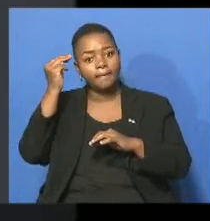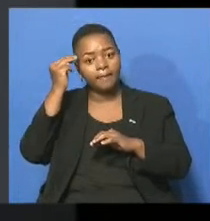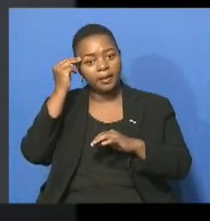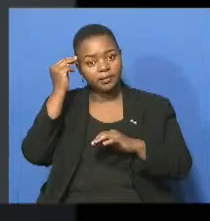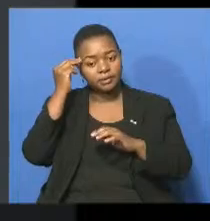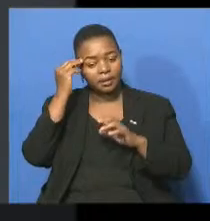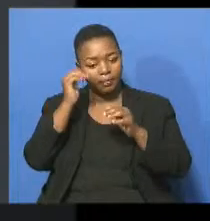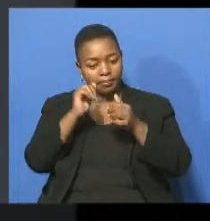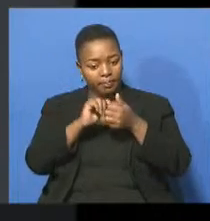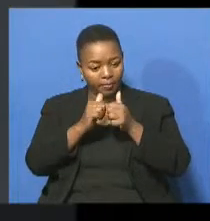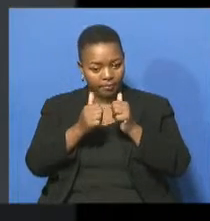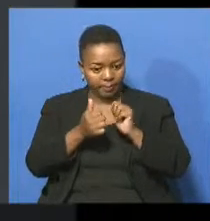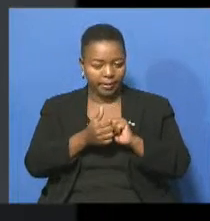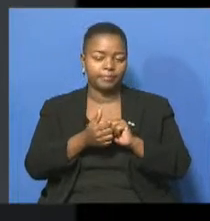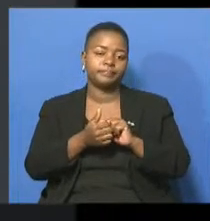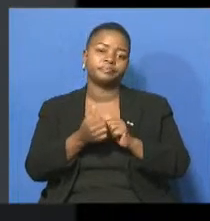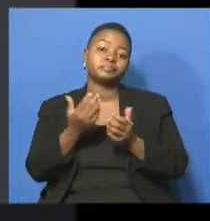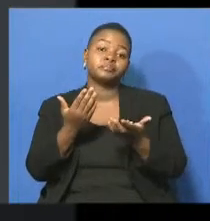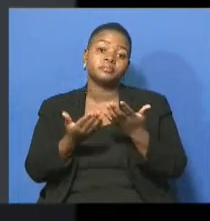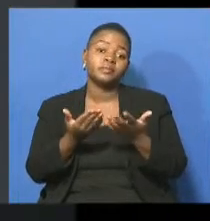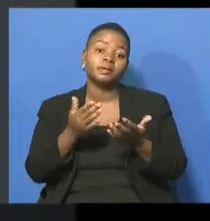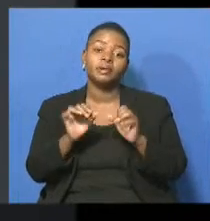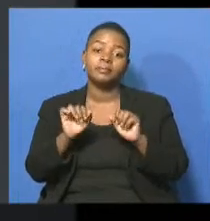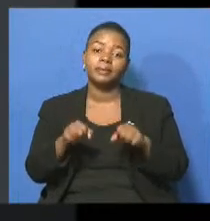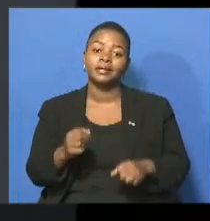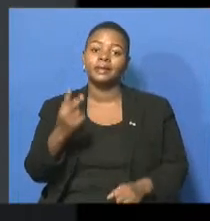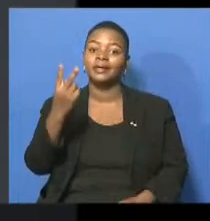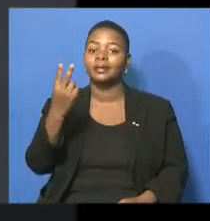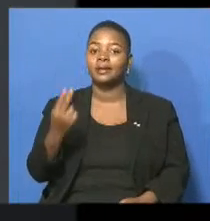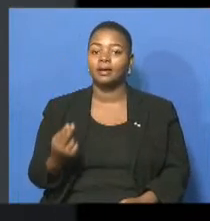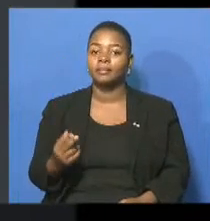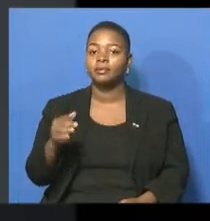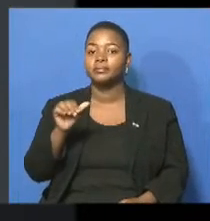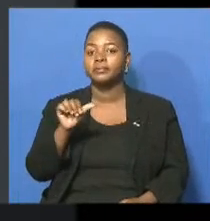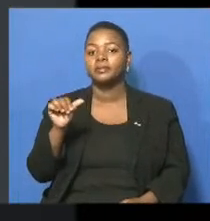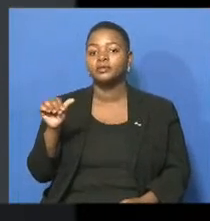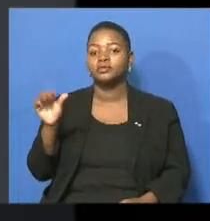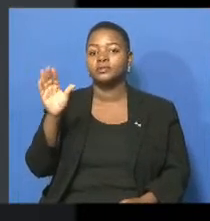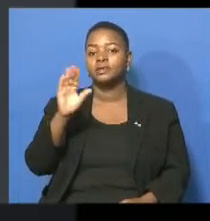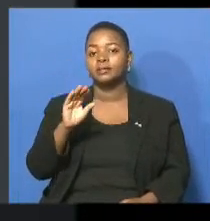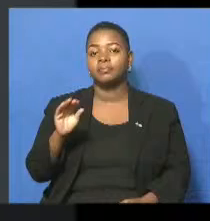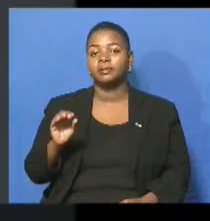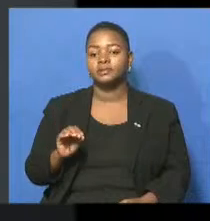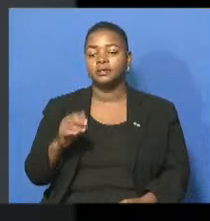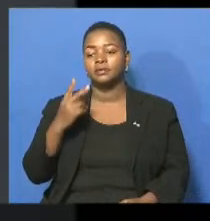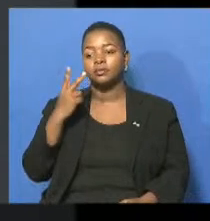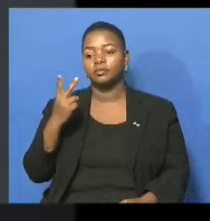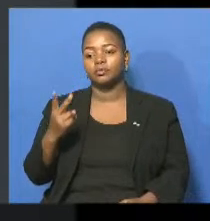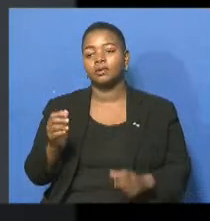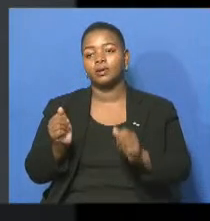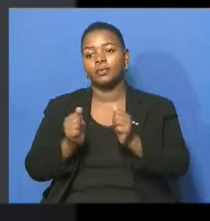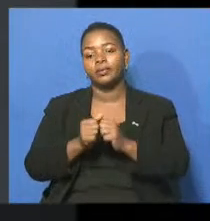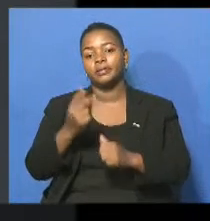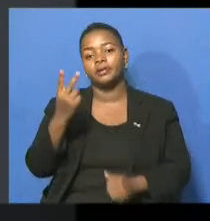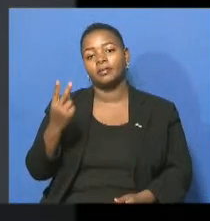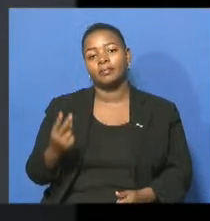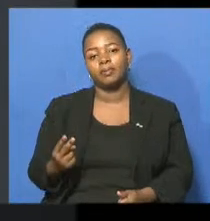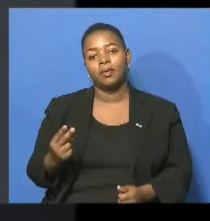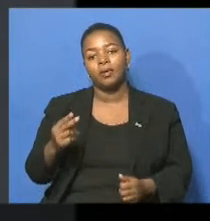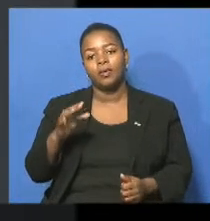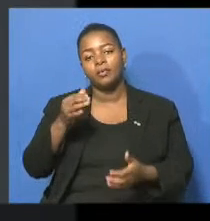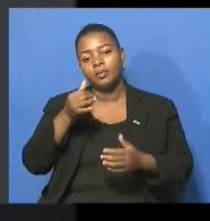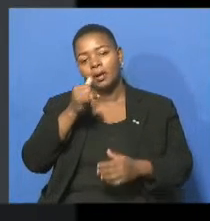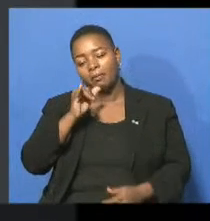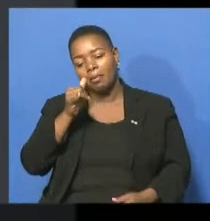It increases to maybe double that statistics to 10% when you look at those with both mental illness and